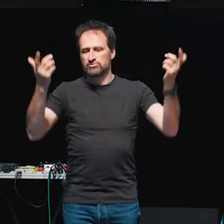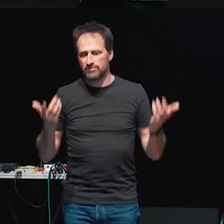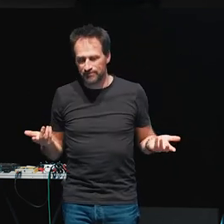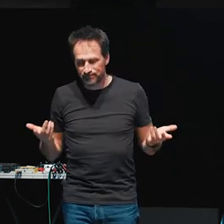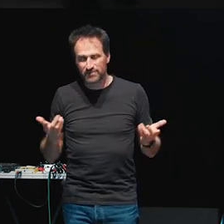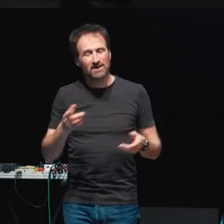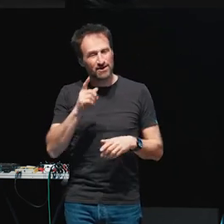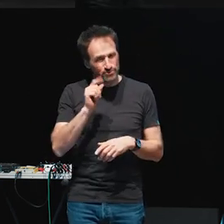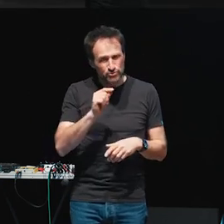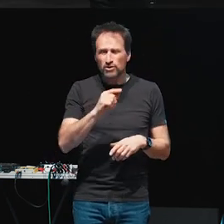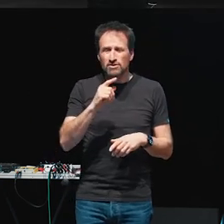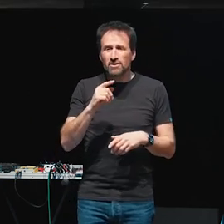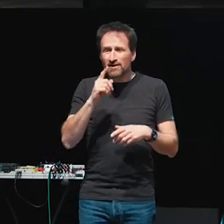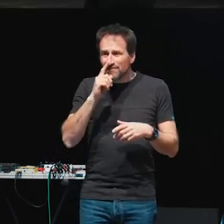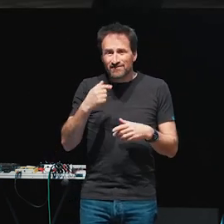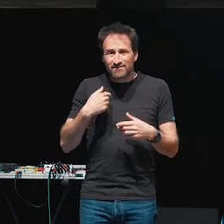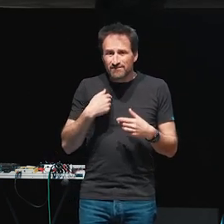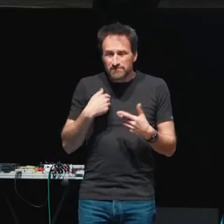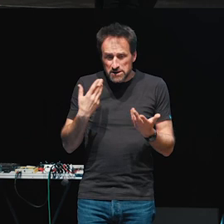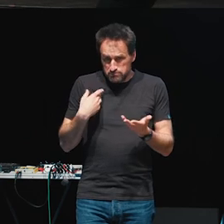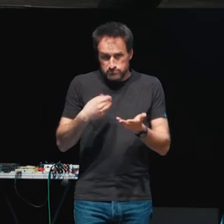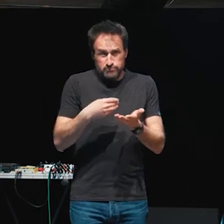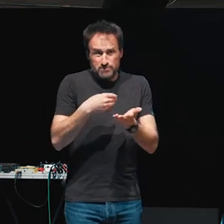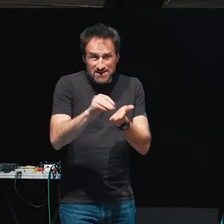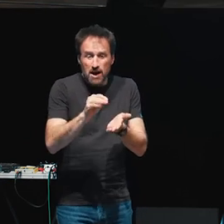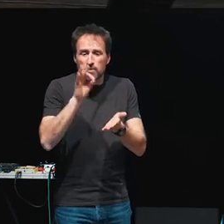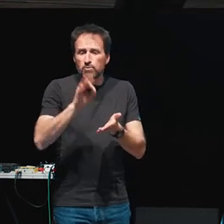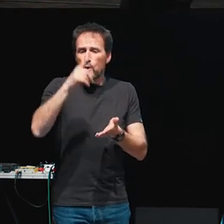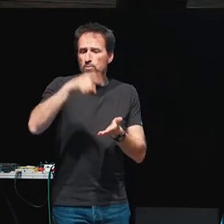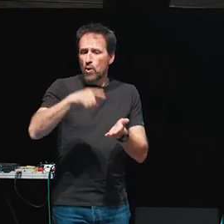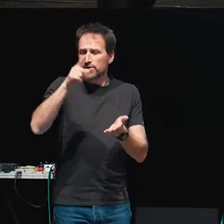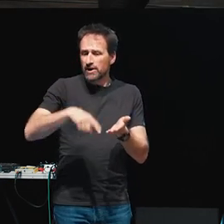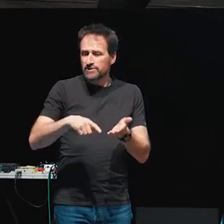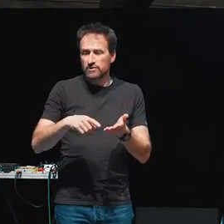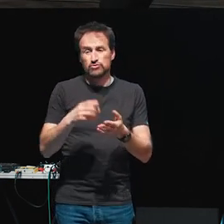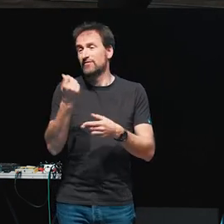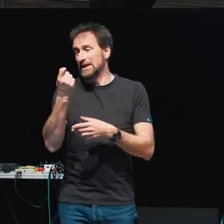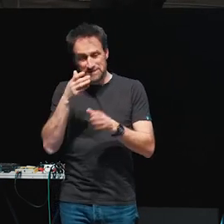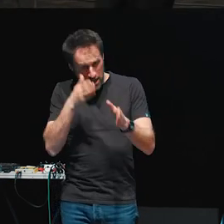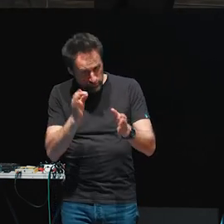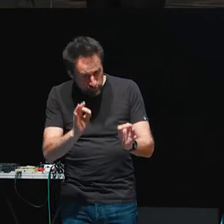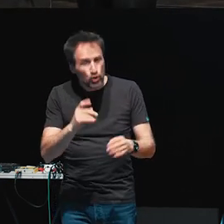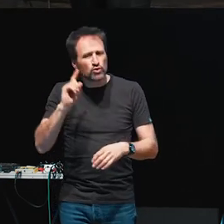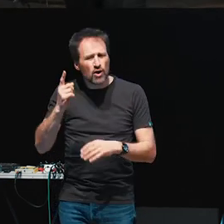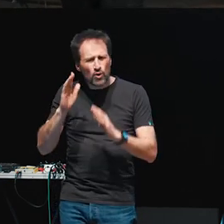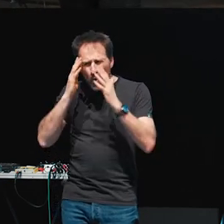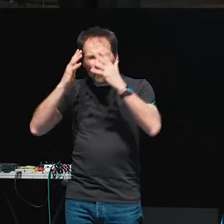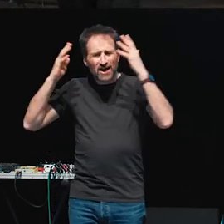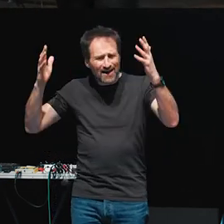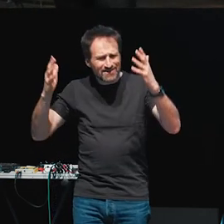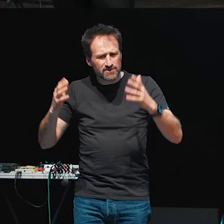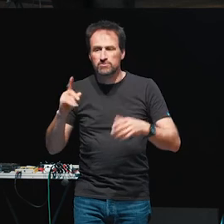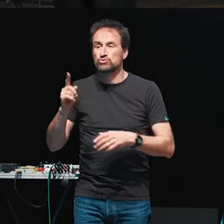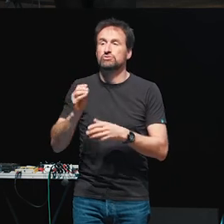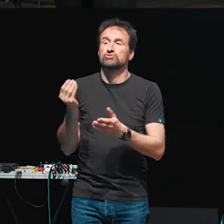stop it. So you pay by the month. So it's good in terms of like financial perspective. It's also good in terms of like the overhead that you have to hire like